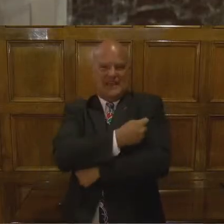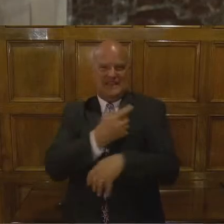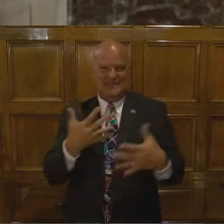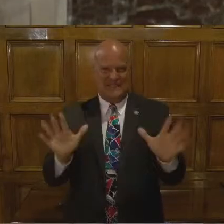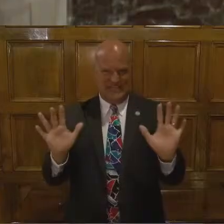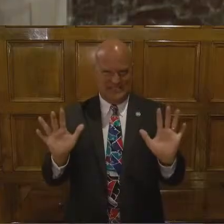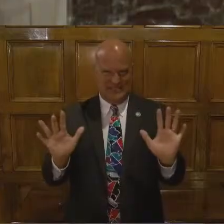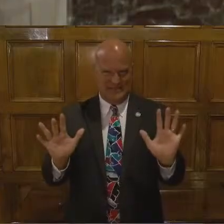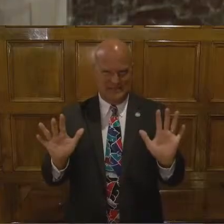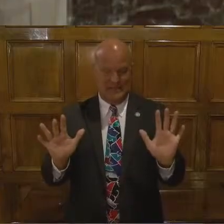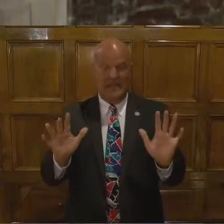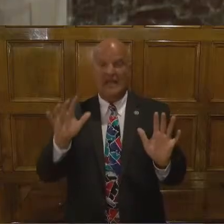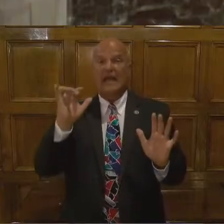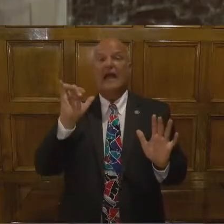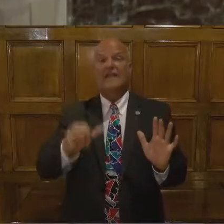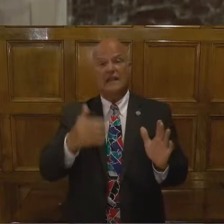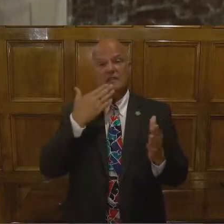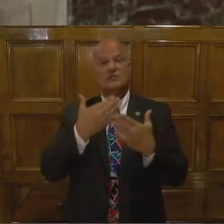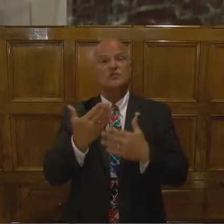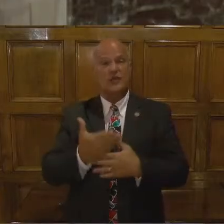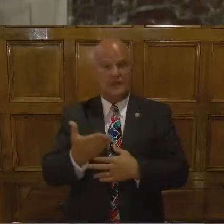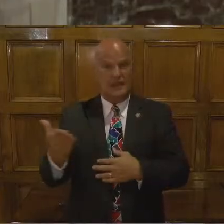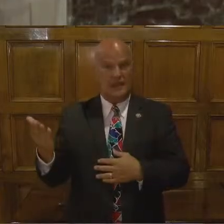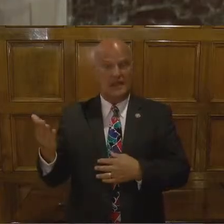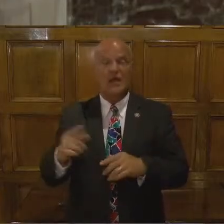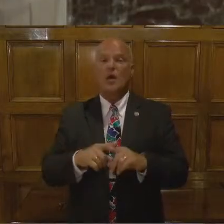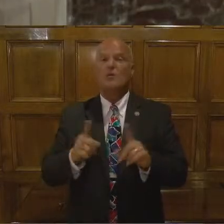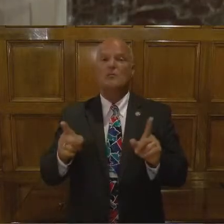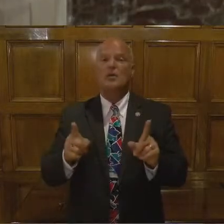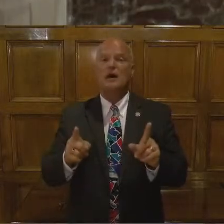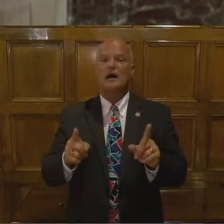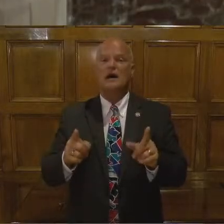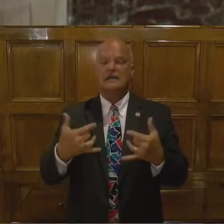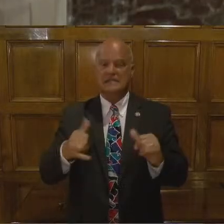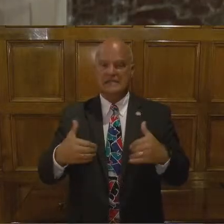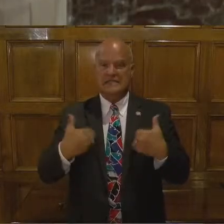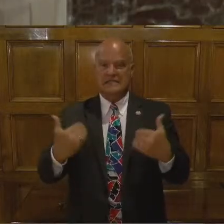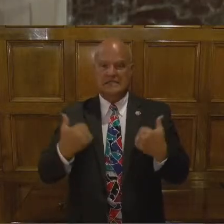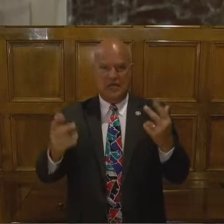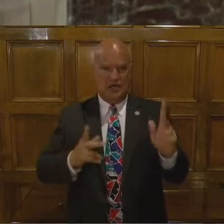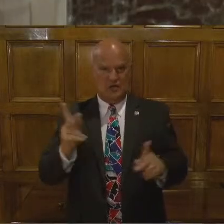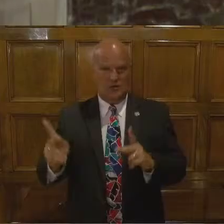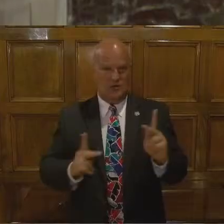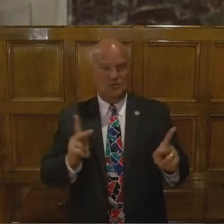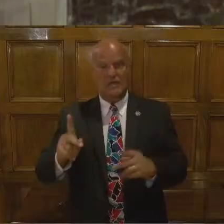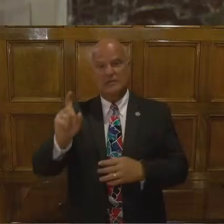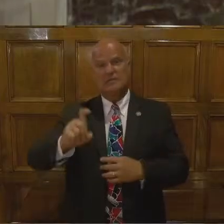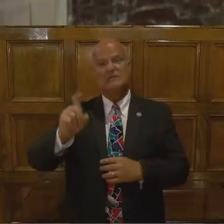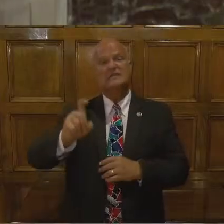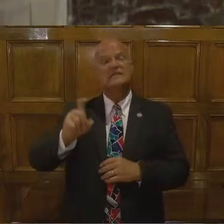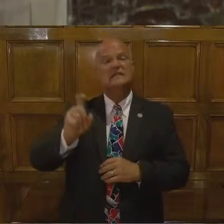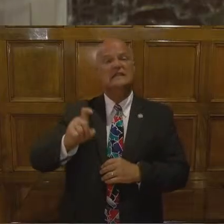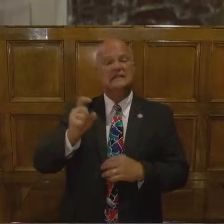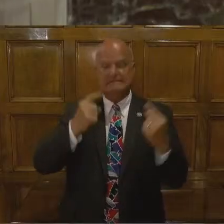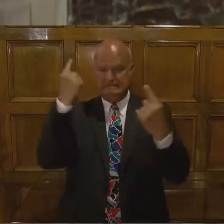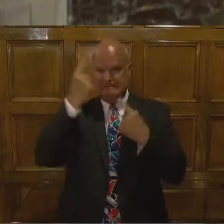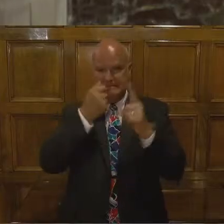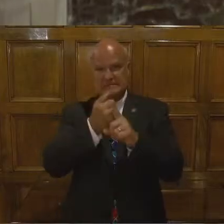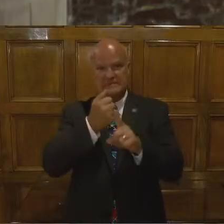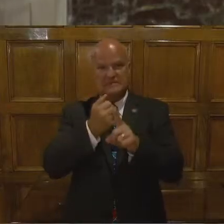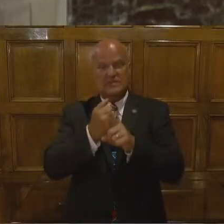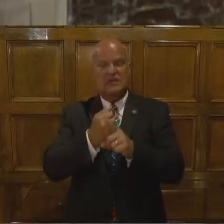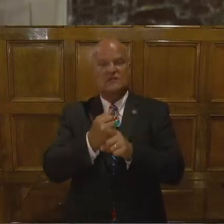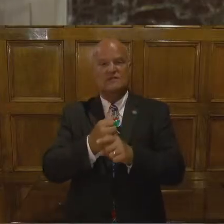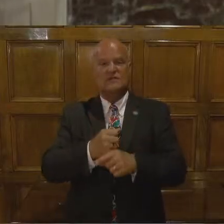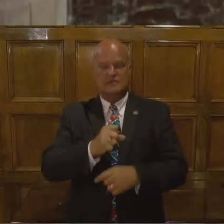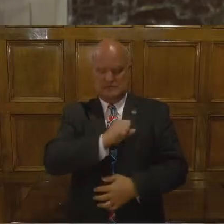vaccinated. And that's a good thing, but it means that some of our younger folks may consider themselves